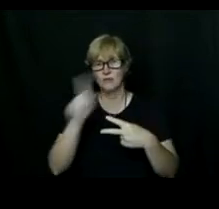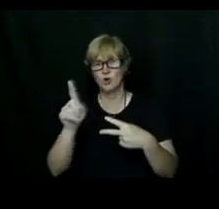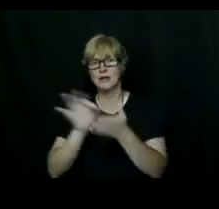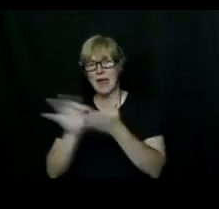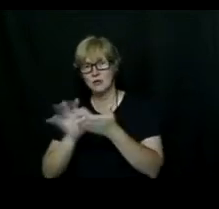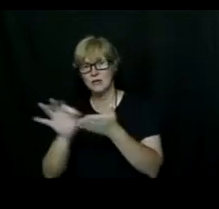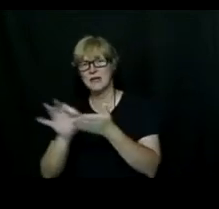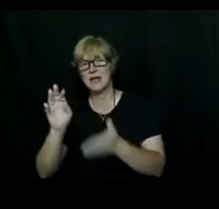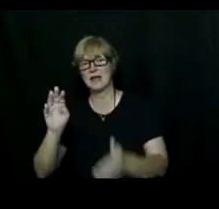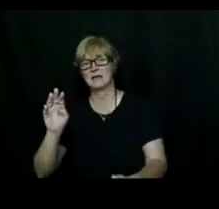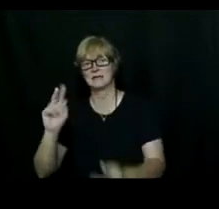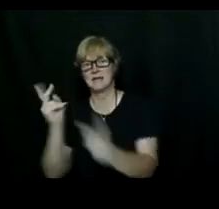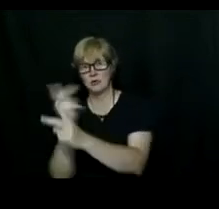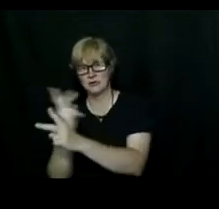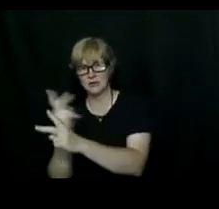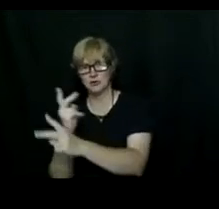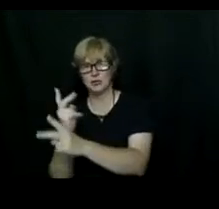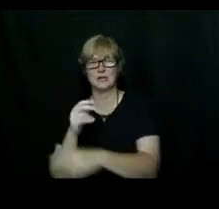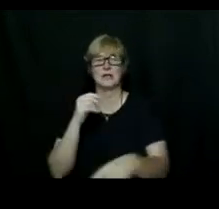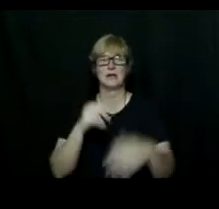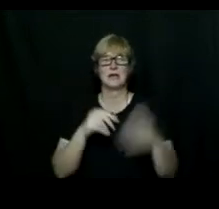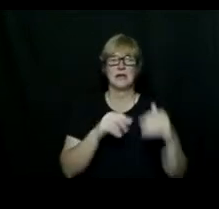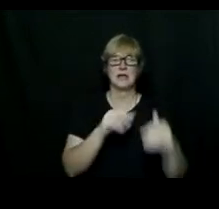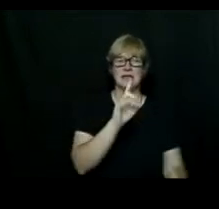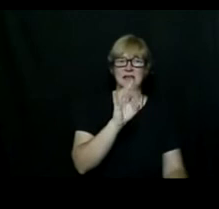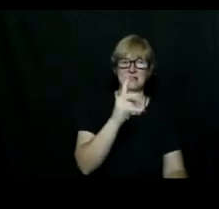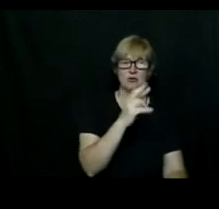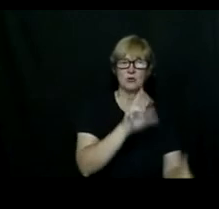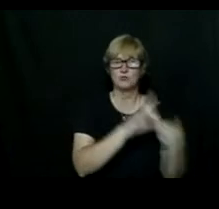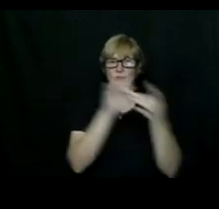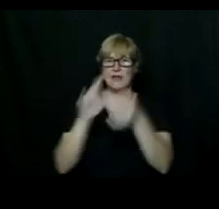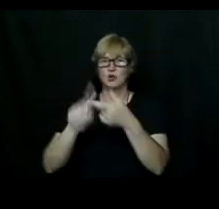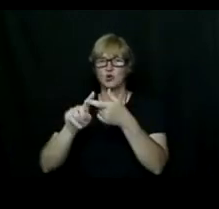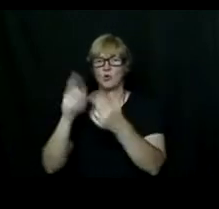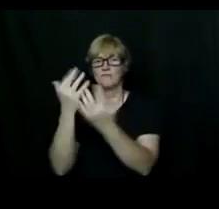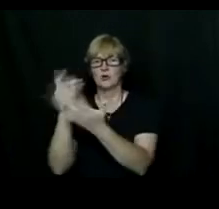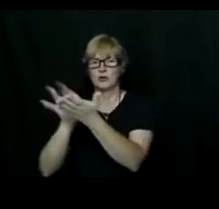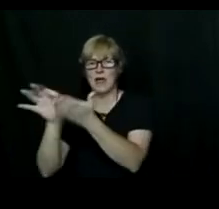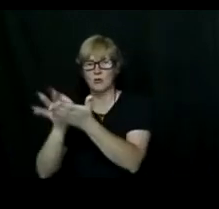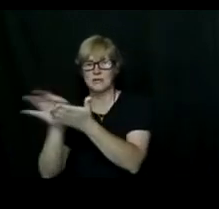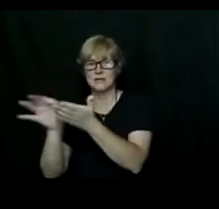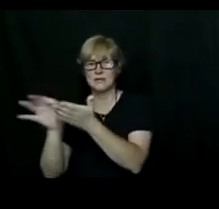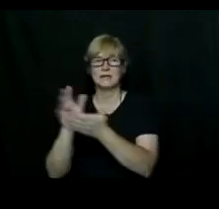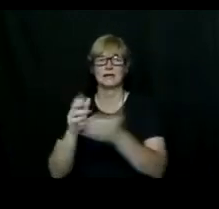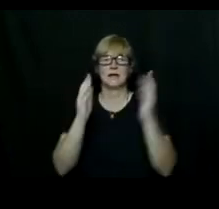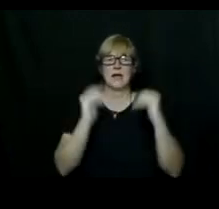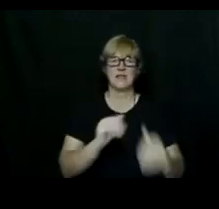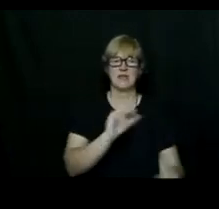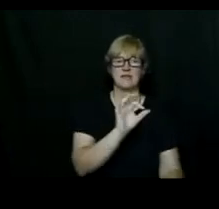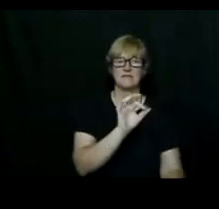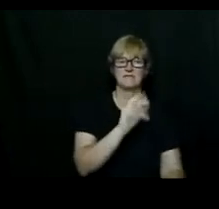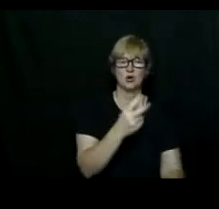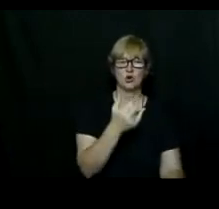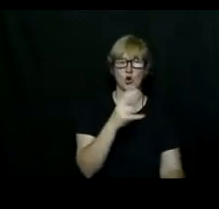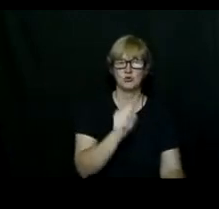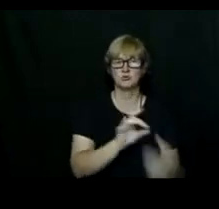Dexterity was related to finger counting, and finger gnosis was related to finger monitoring. So first